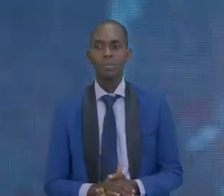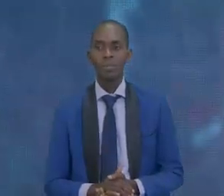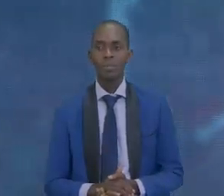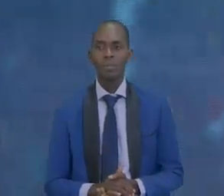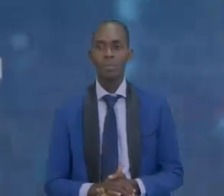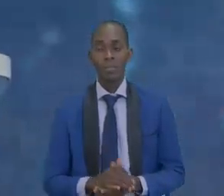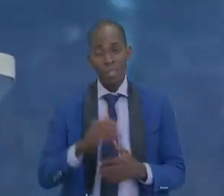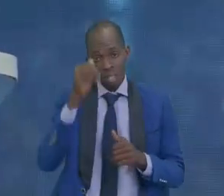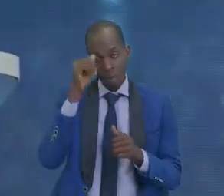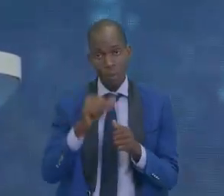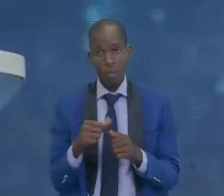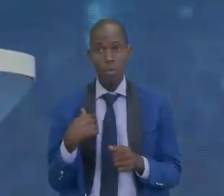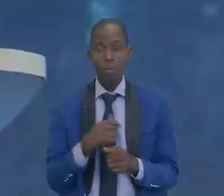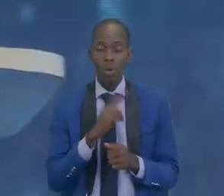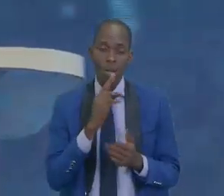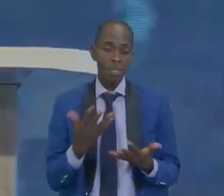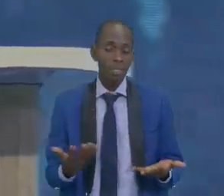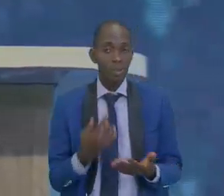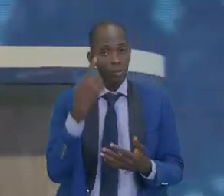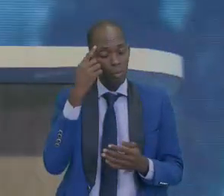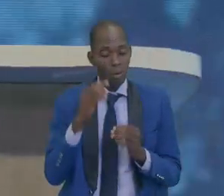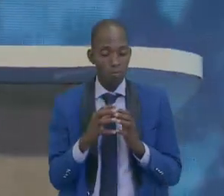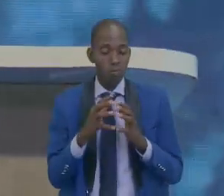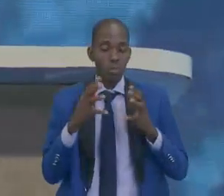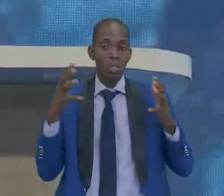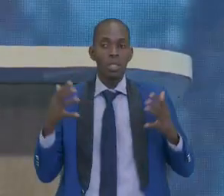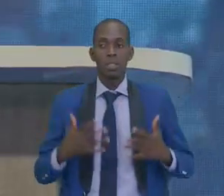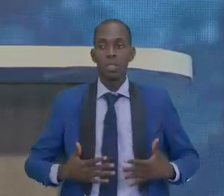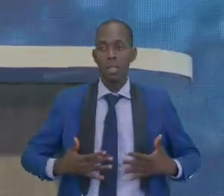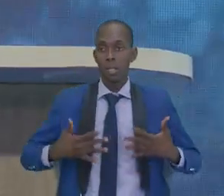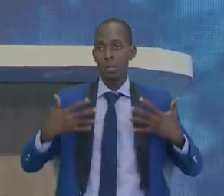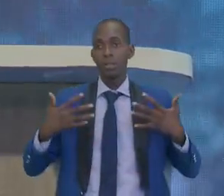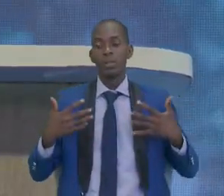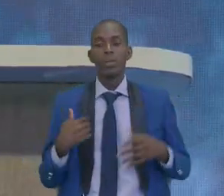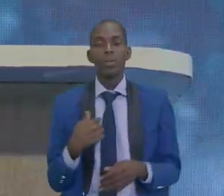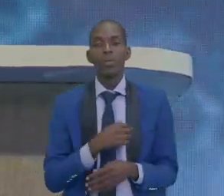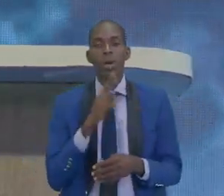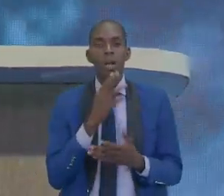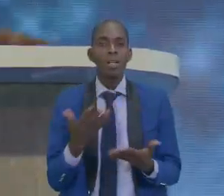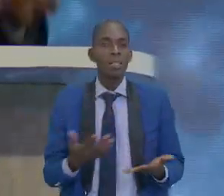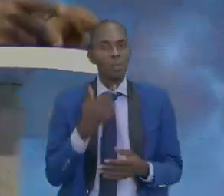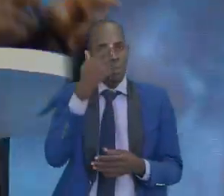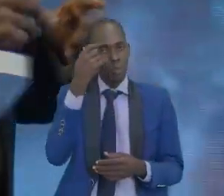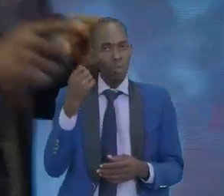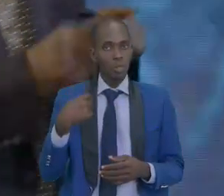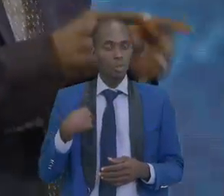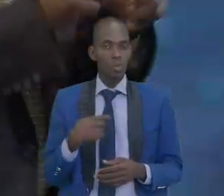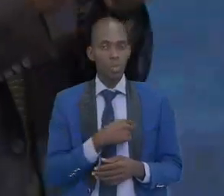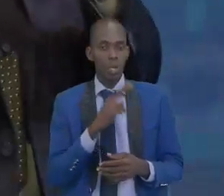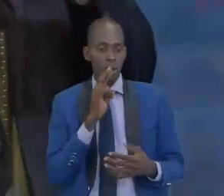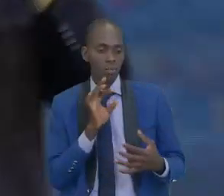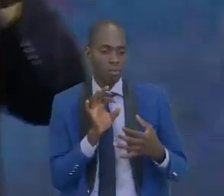Remember, we are here for abundant life. We are here because we are connected with the source